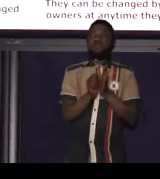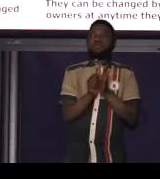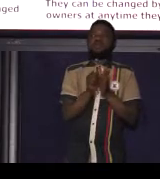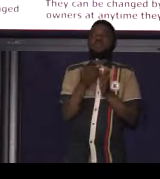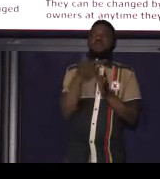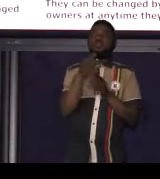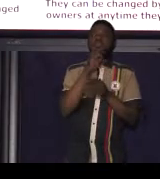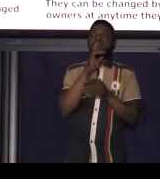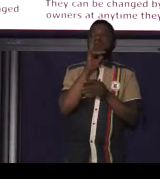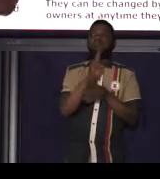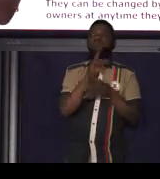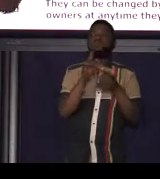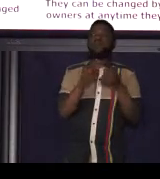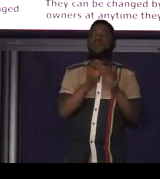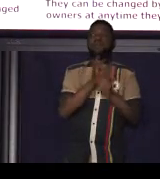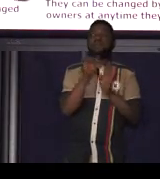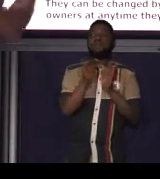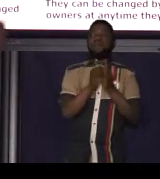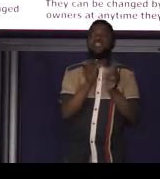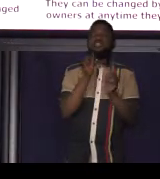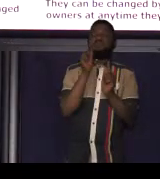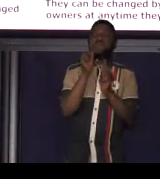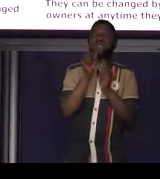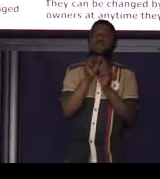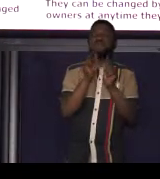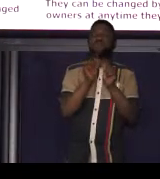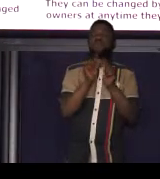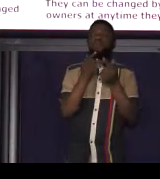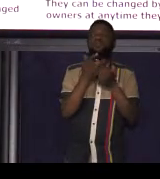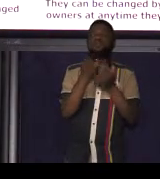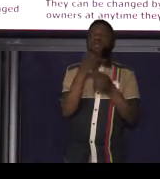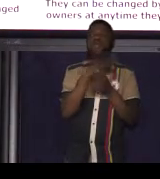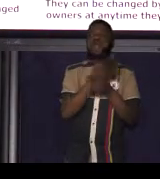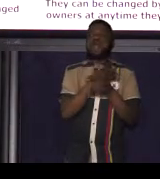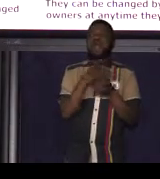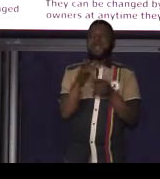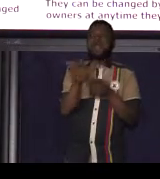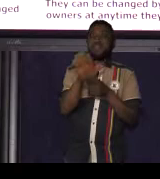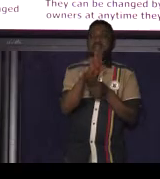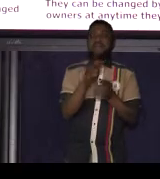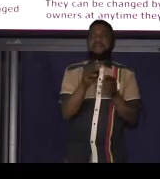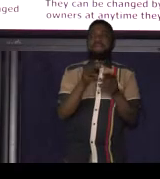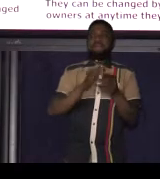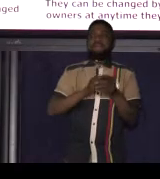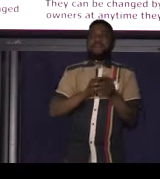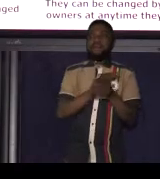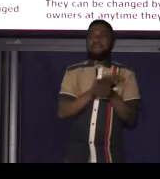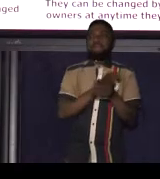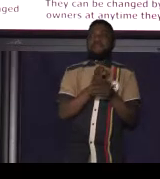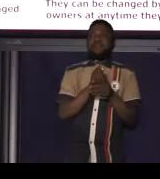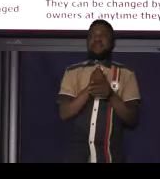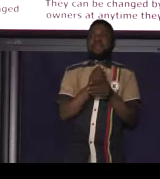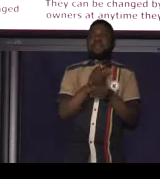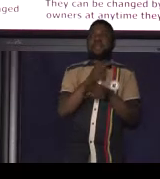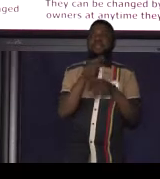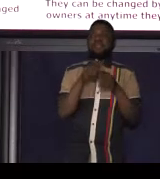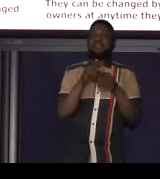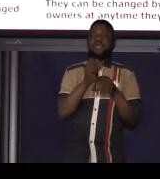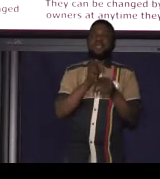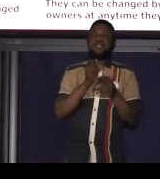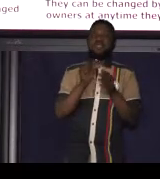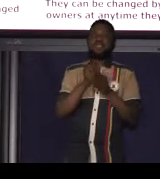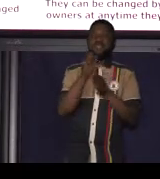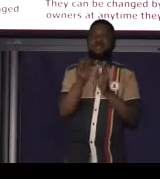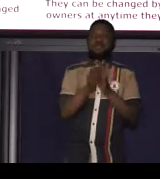symbols, they are used to identify specific groups and their members. The first one